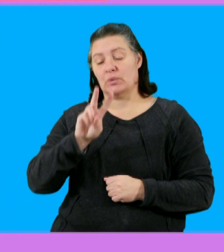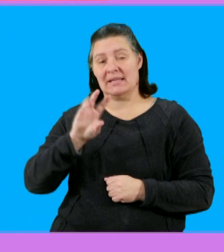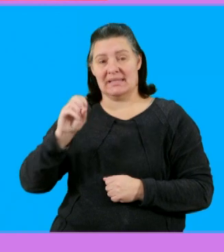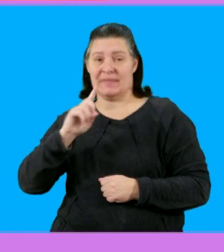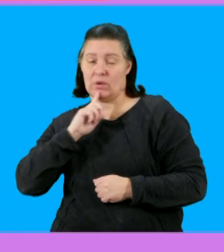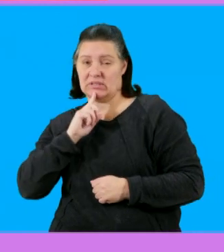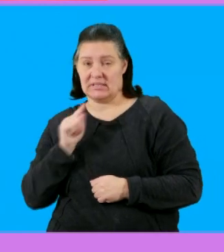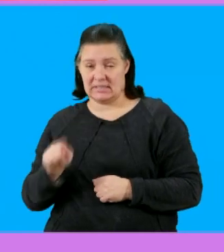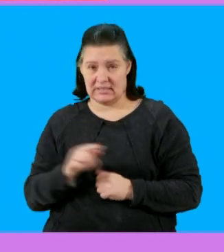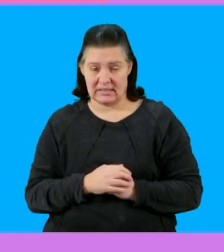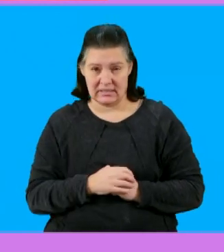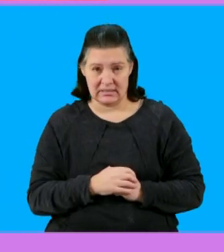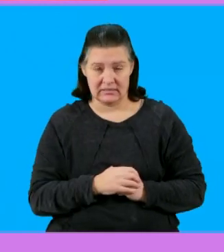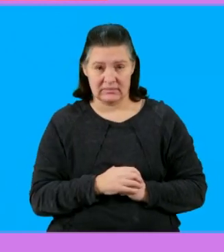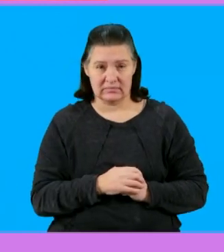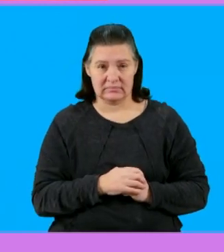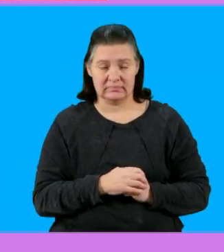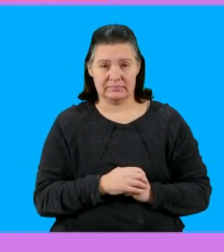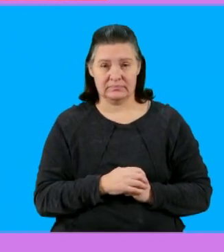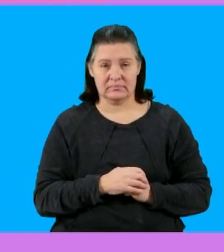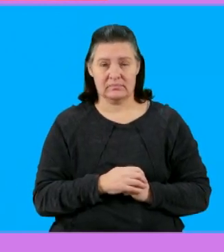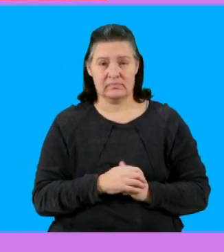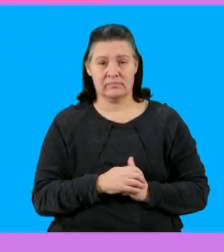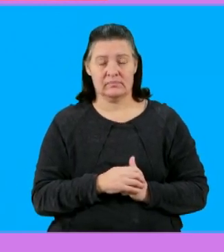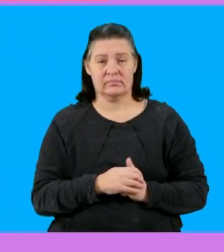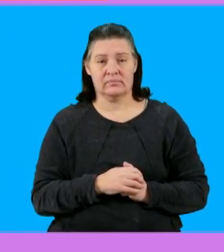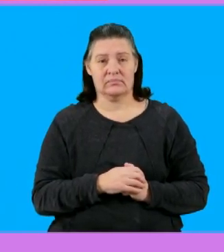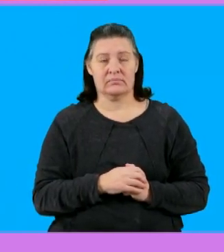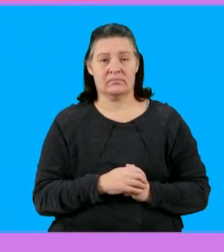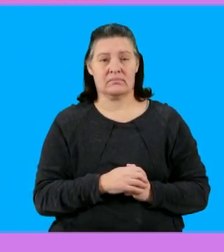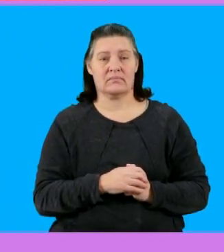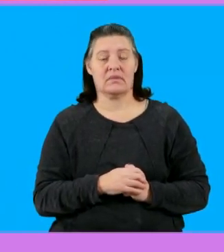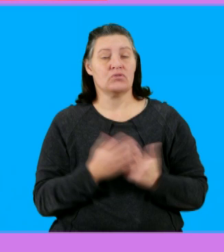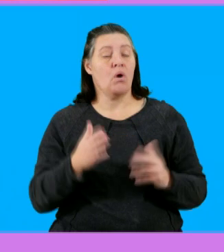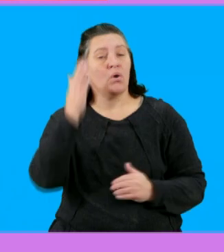costs 20,000 Rand. So